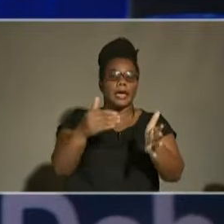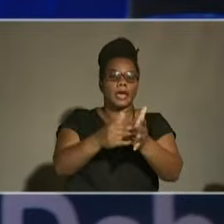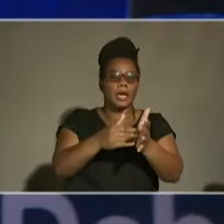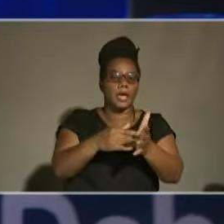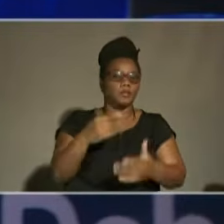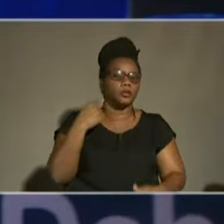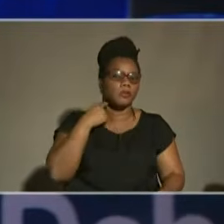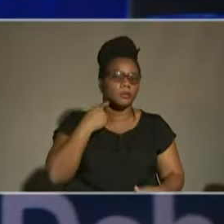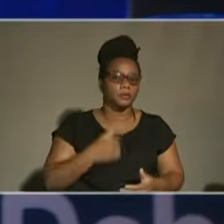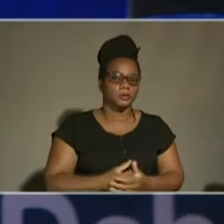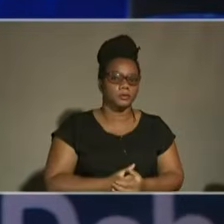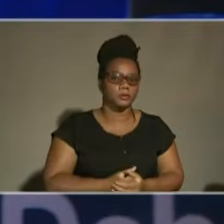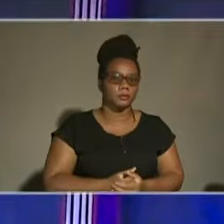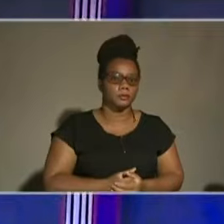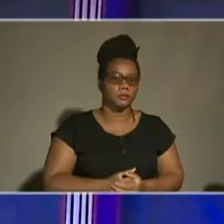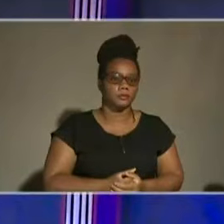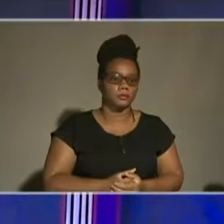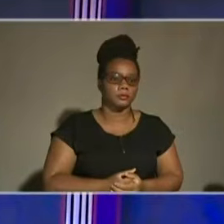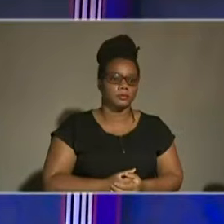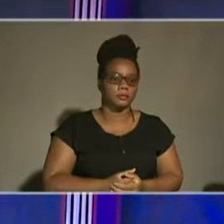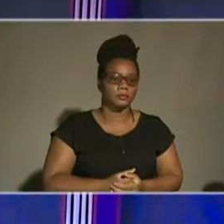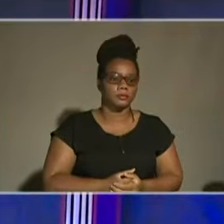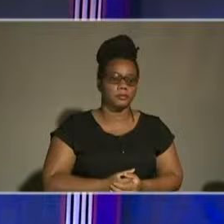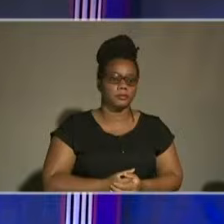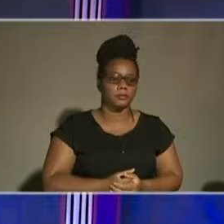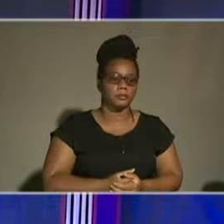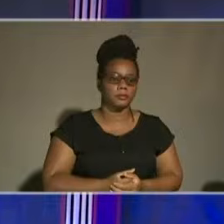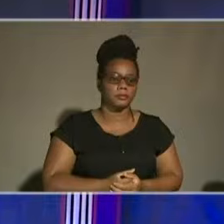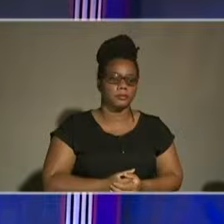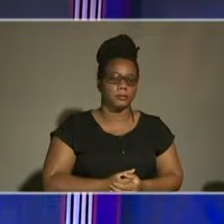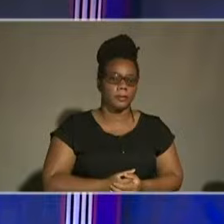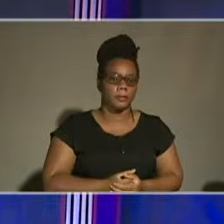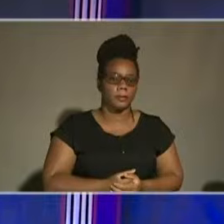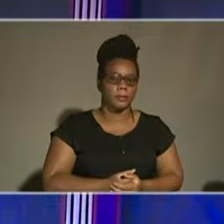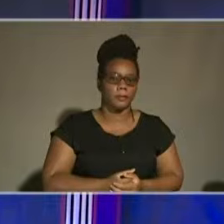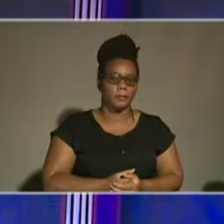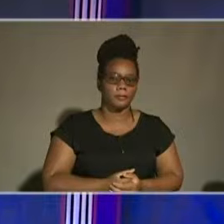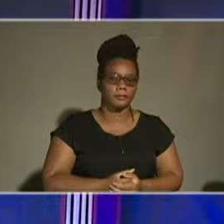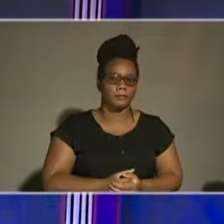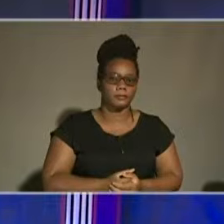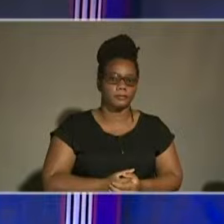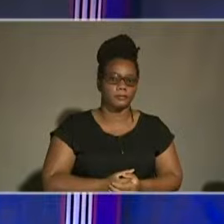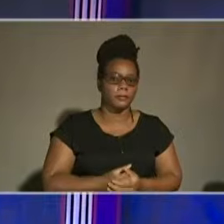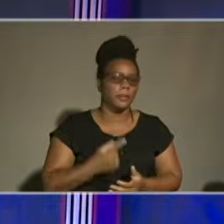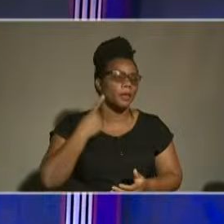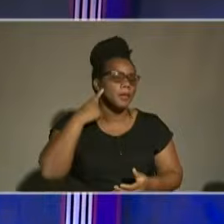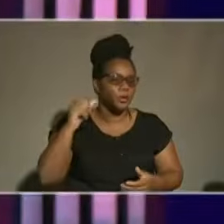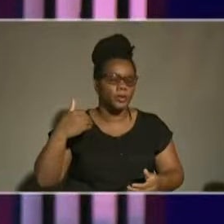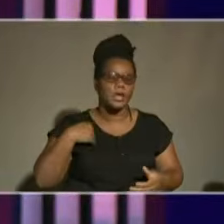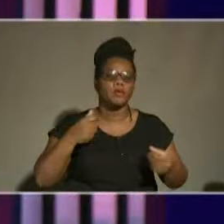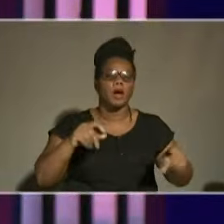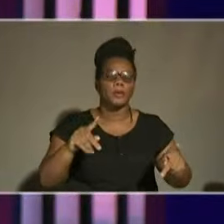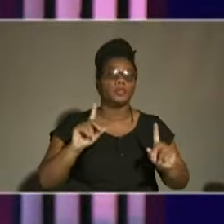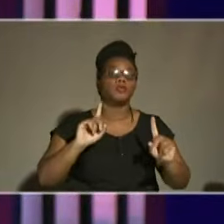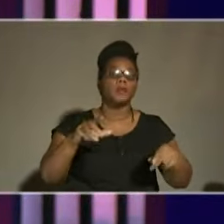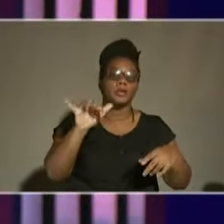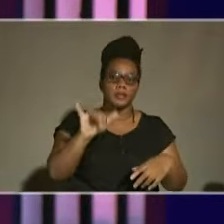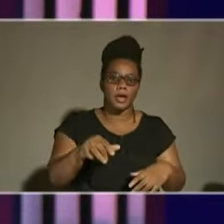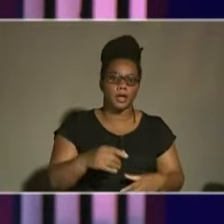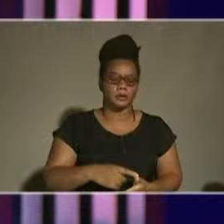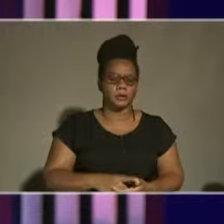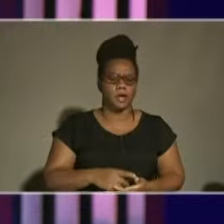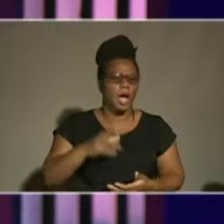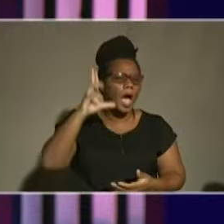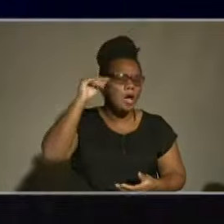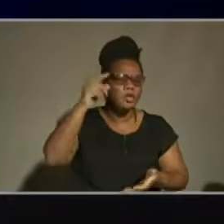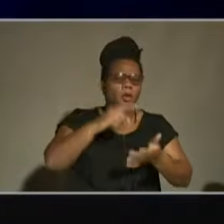corruption. Mr. Golding has the opportunity to respond to that social media question as well. Andrew, what they know about you is that you have